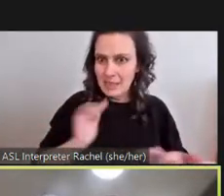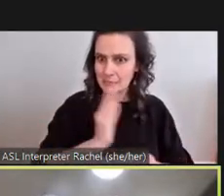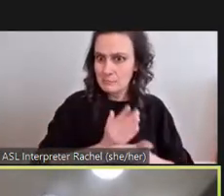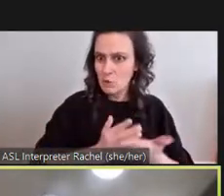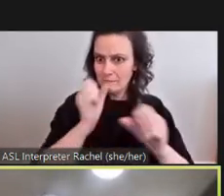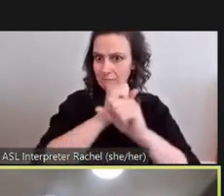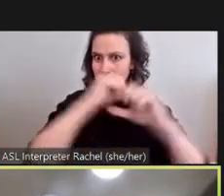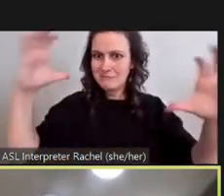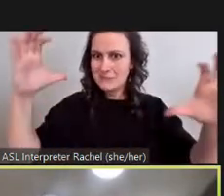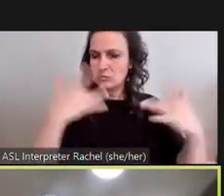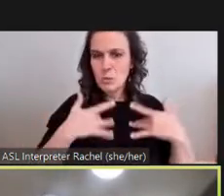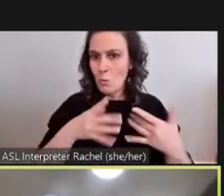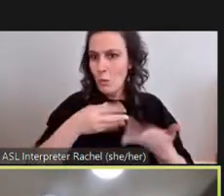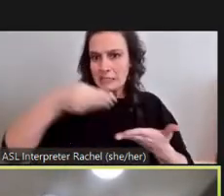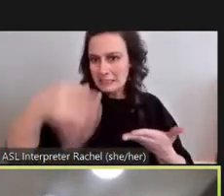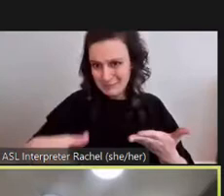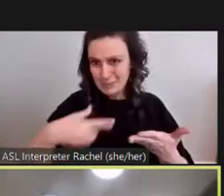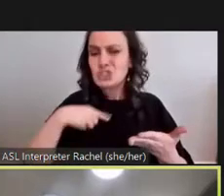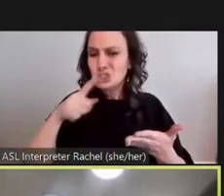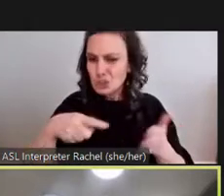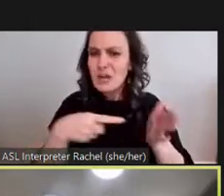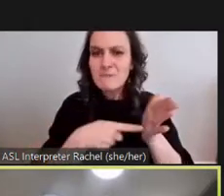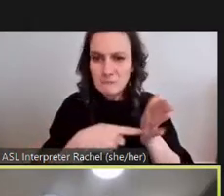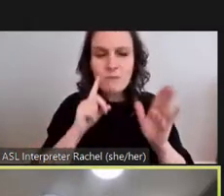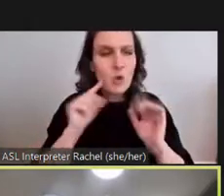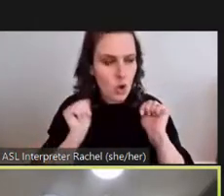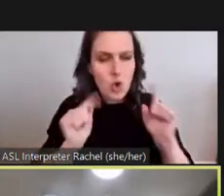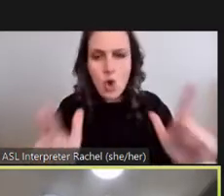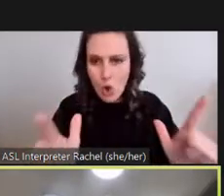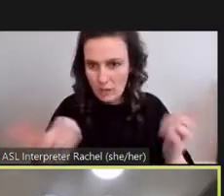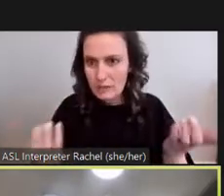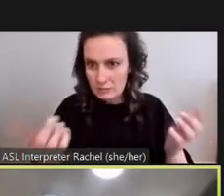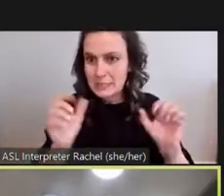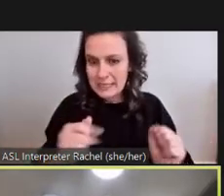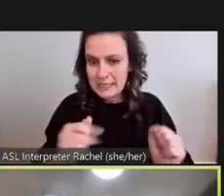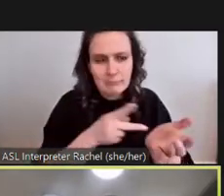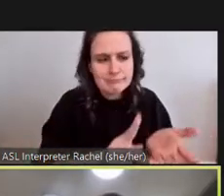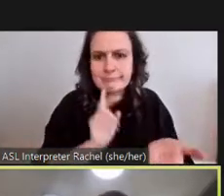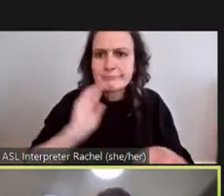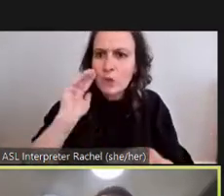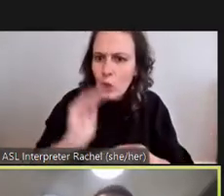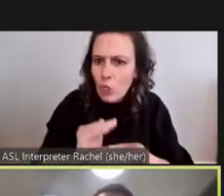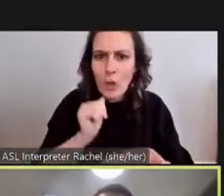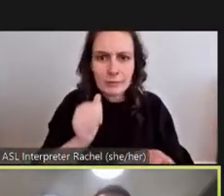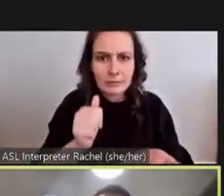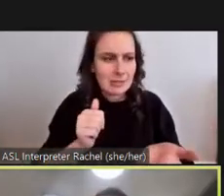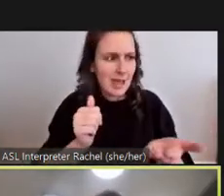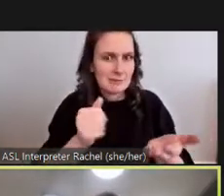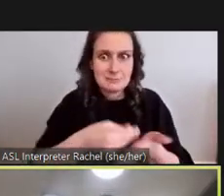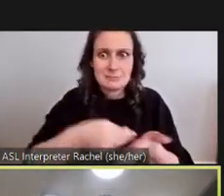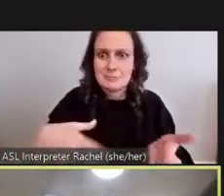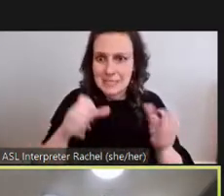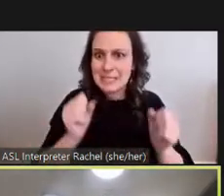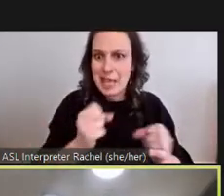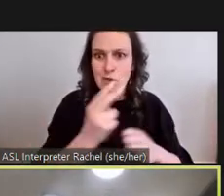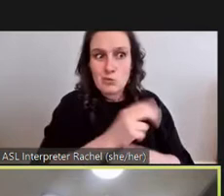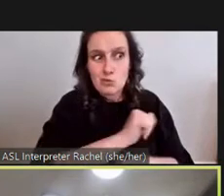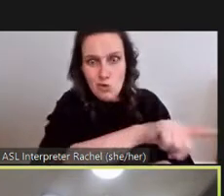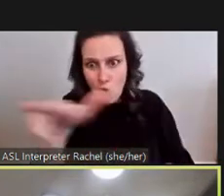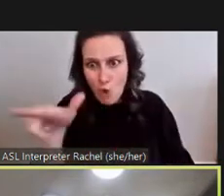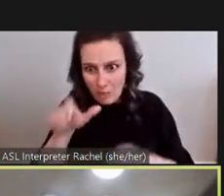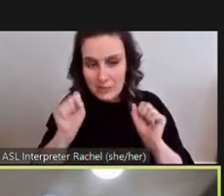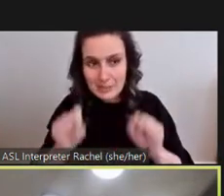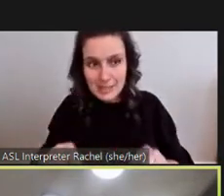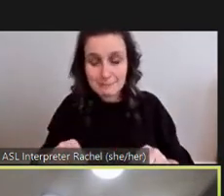vision. It should be really affordable for everyone, so everyone can use it. LiveVoice works as a